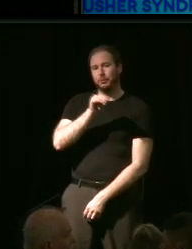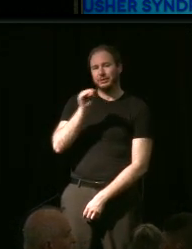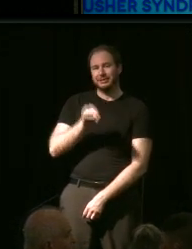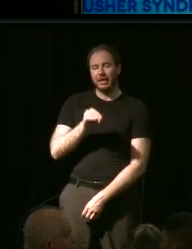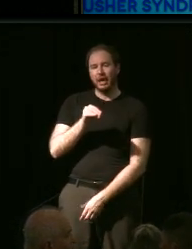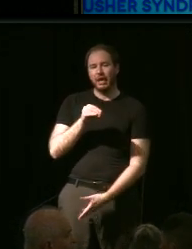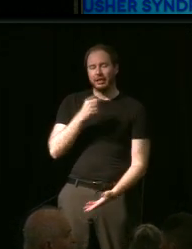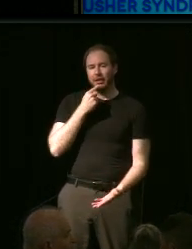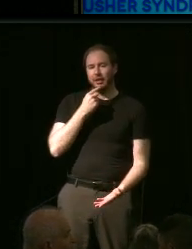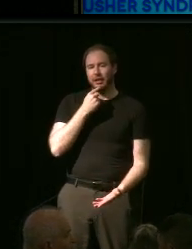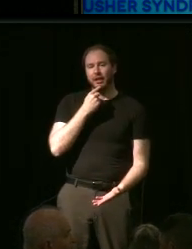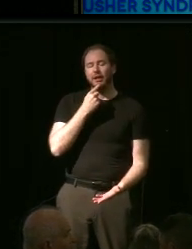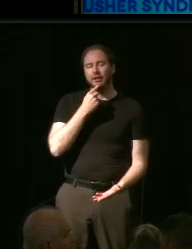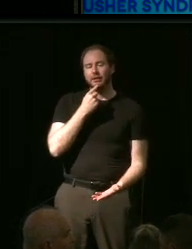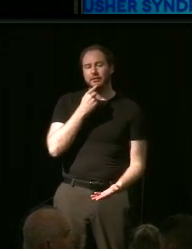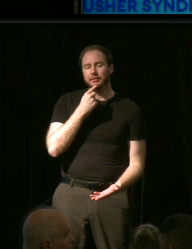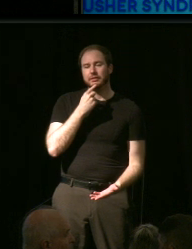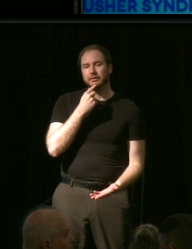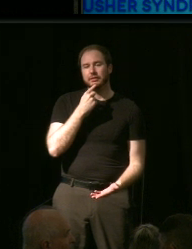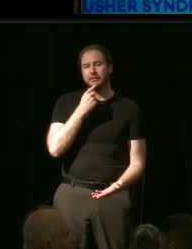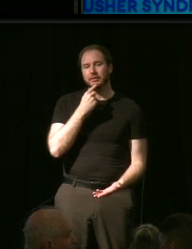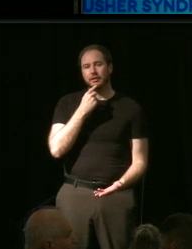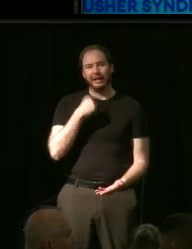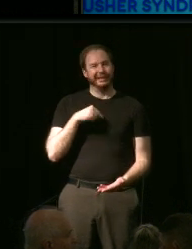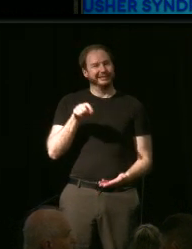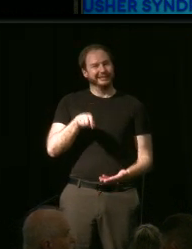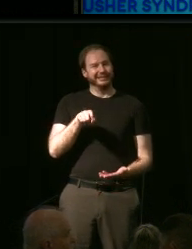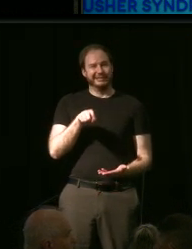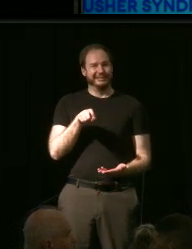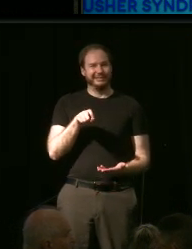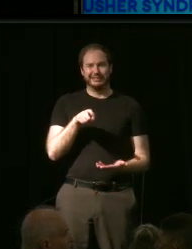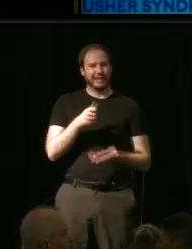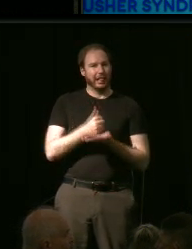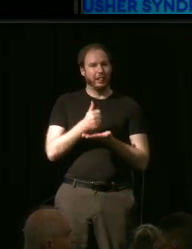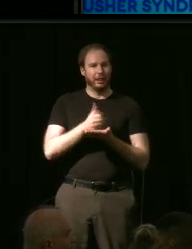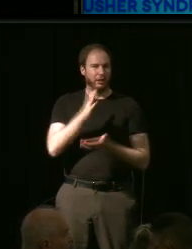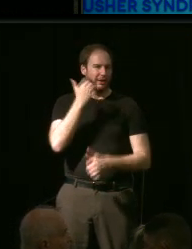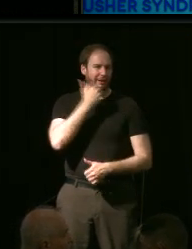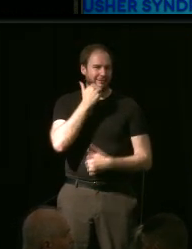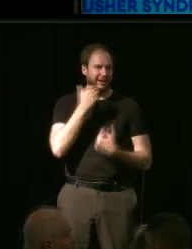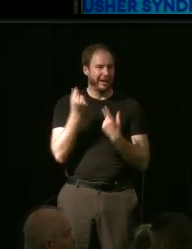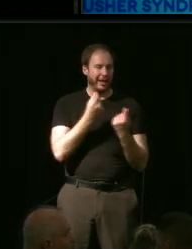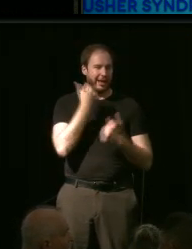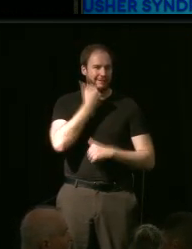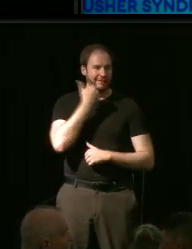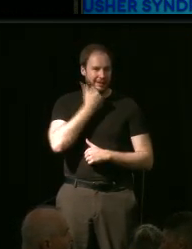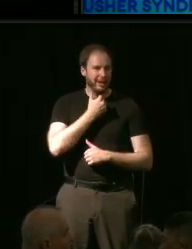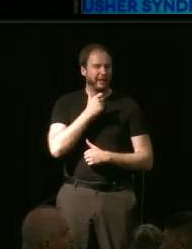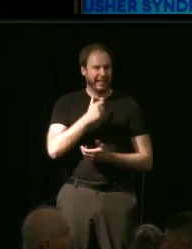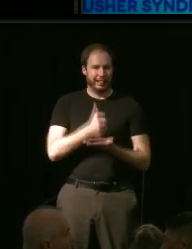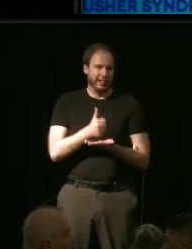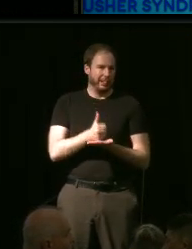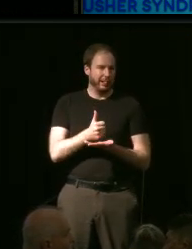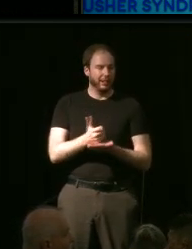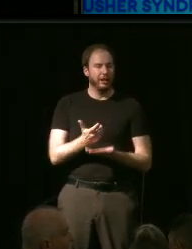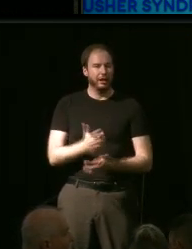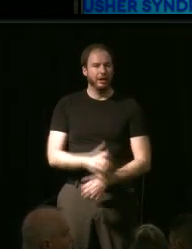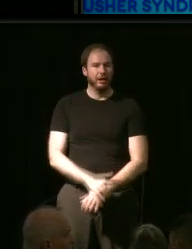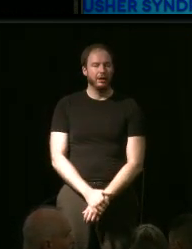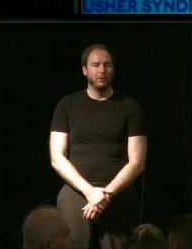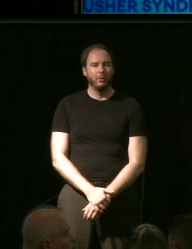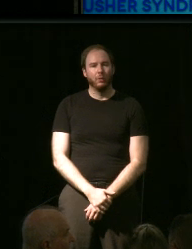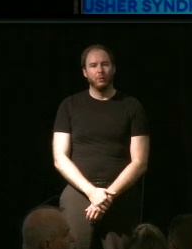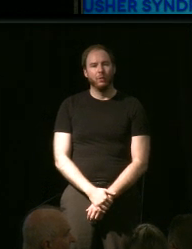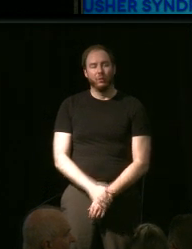37% of people, though, said that they needed some sort of help with day-to-day routine tasks. So what we see, I think in